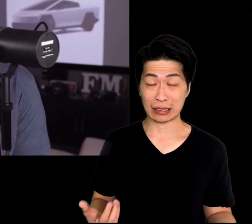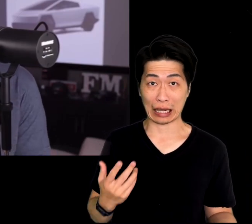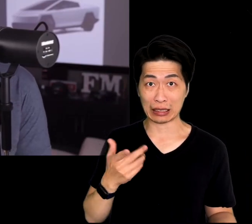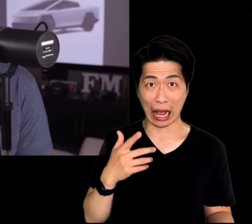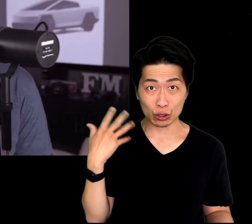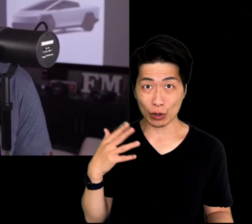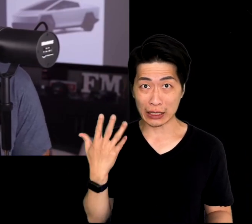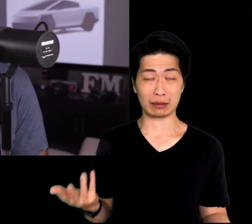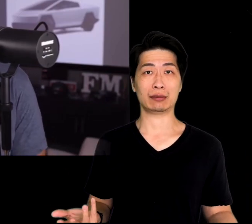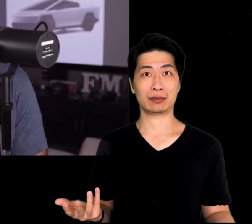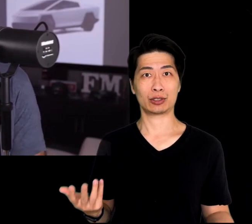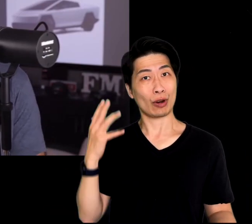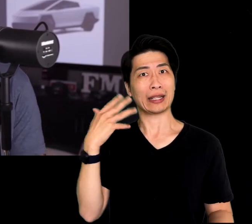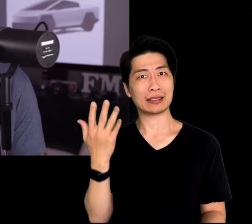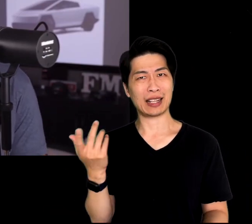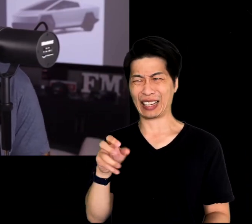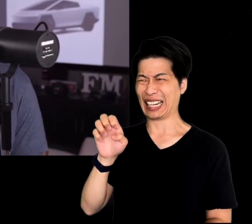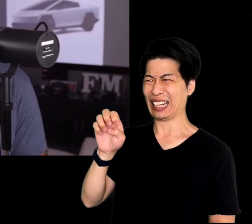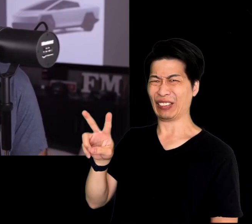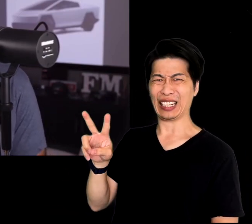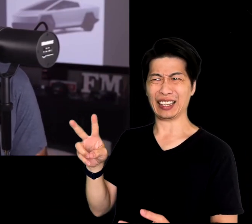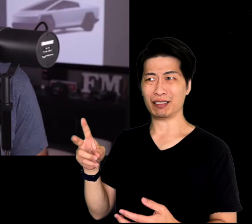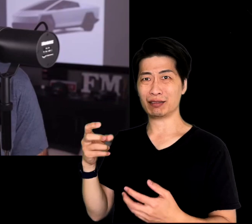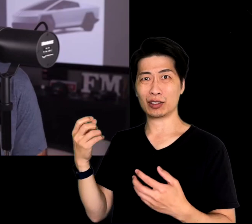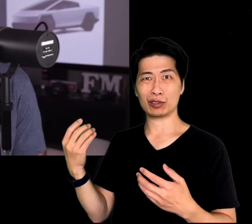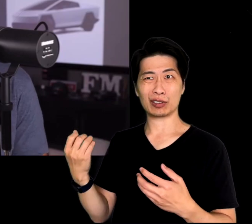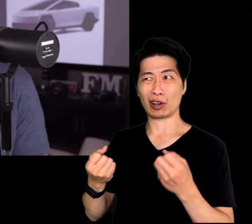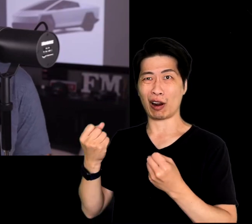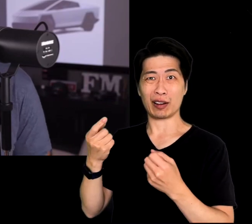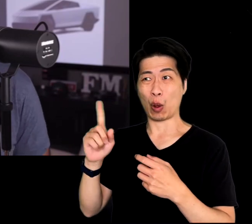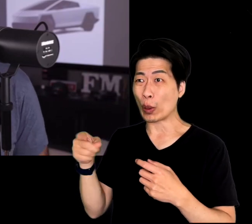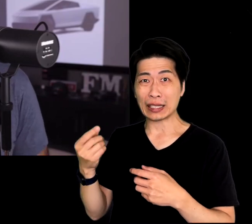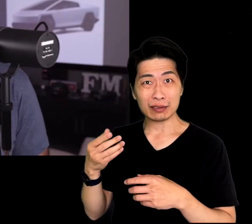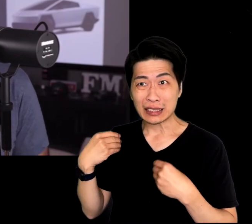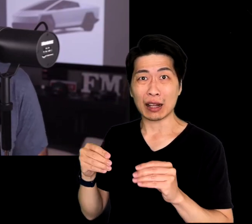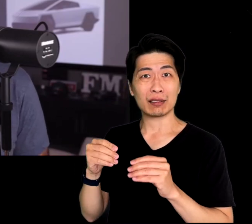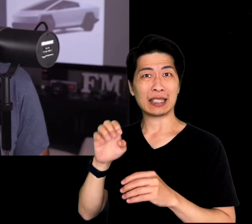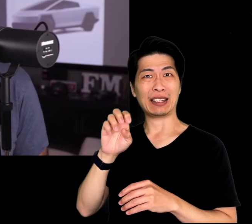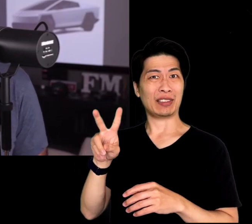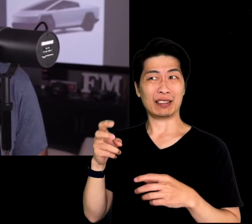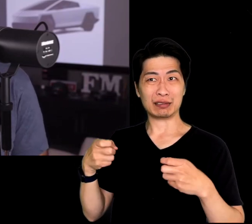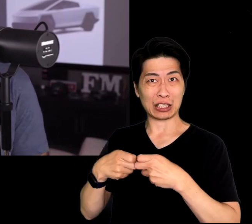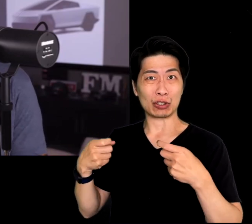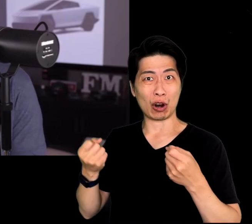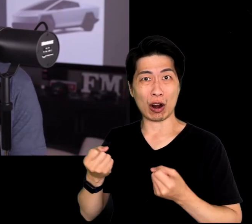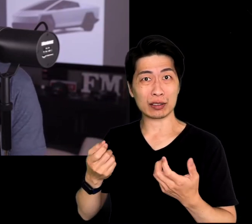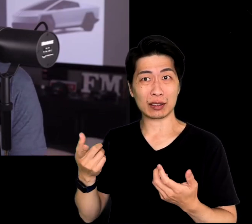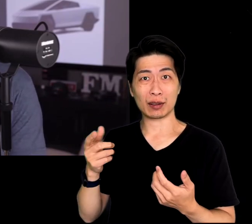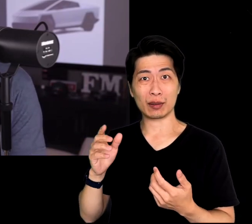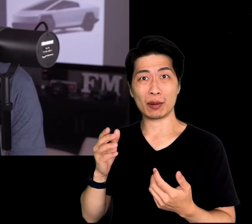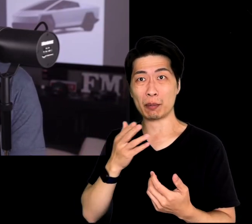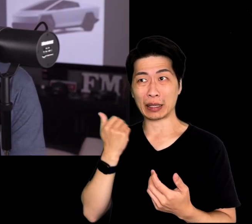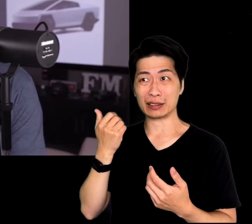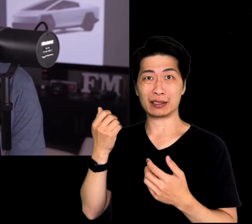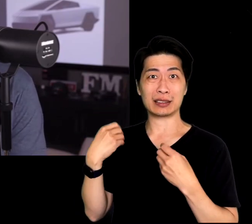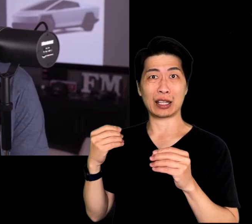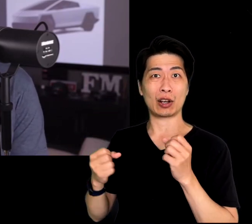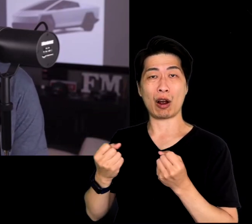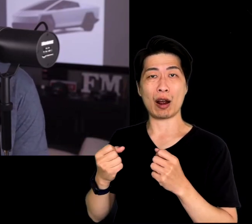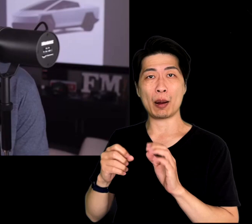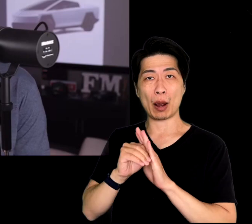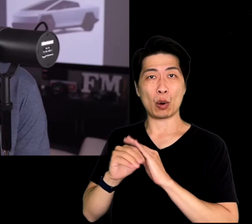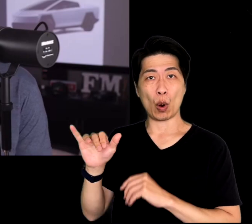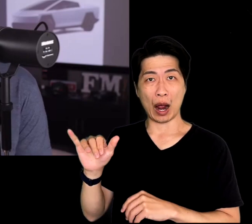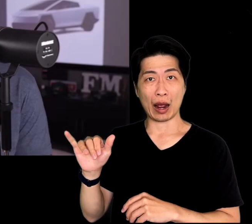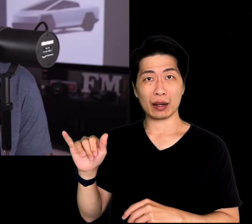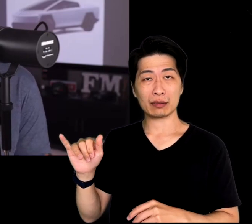crazy. You have an electric vehicle maker. All they sell is electric vehicles. Their best-selling car with the Tesla Model Y, specifically just an electric